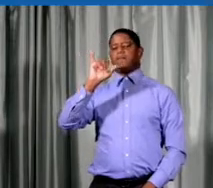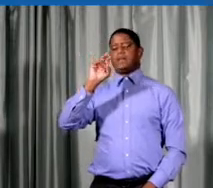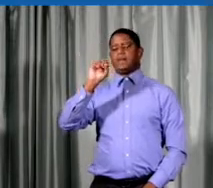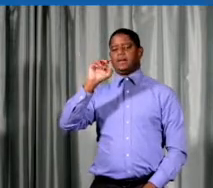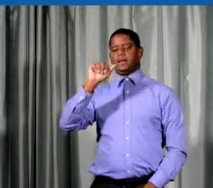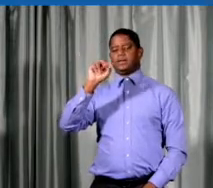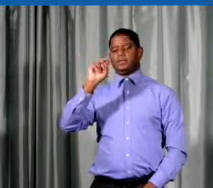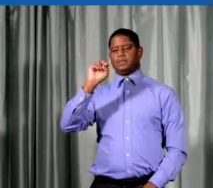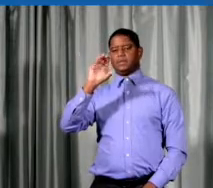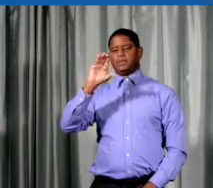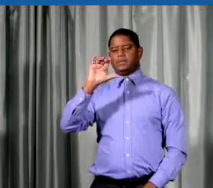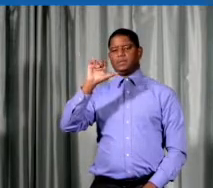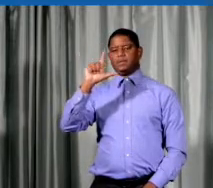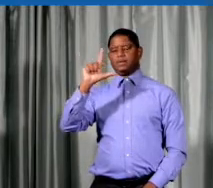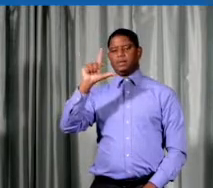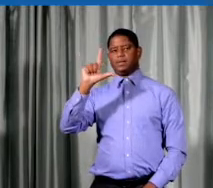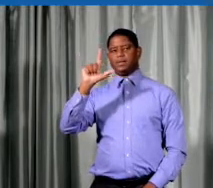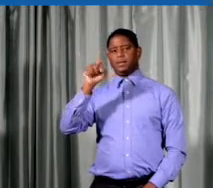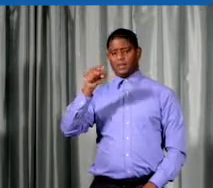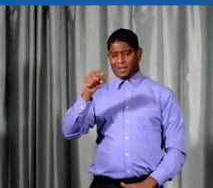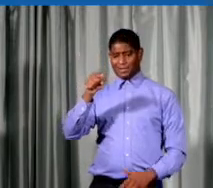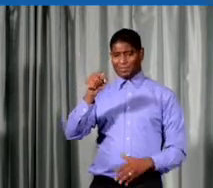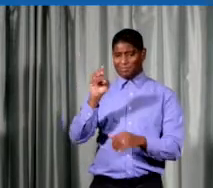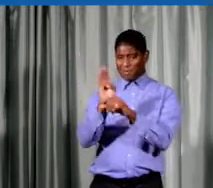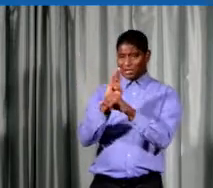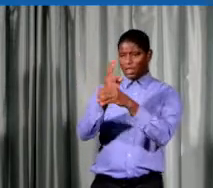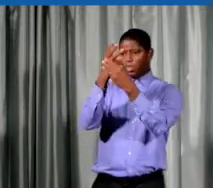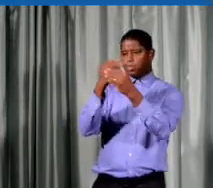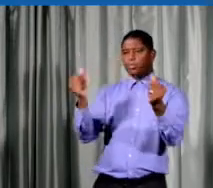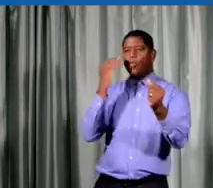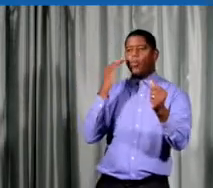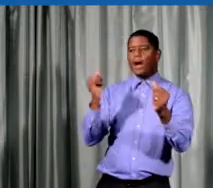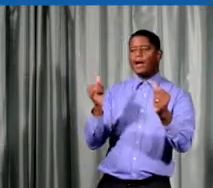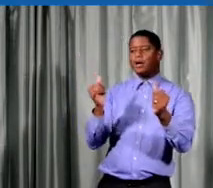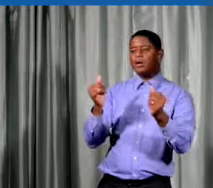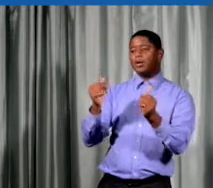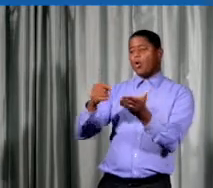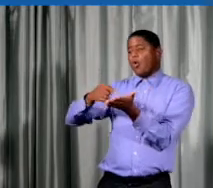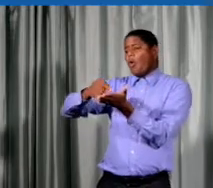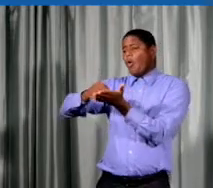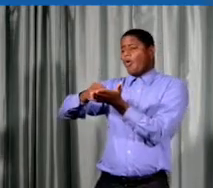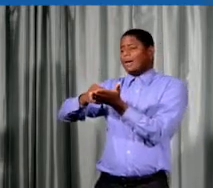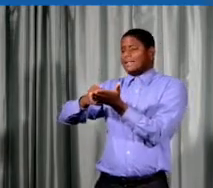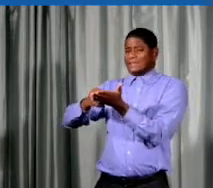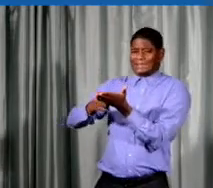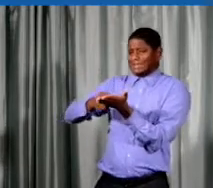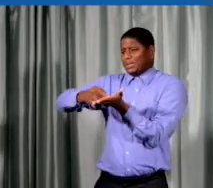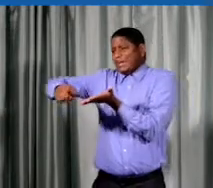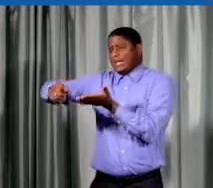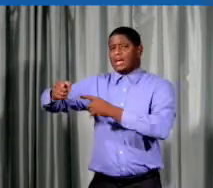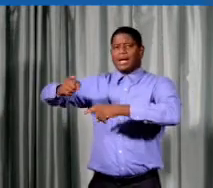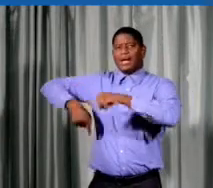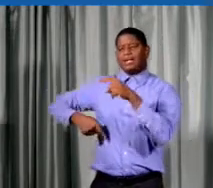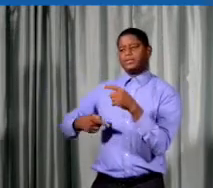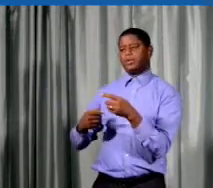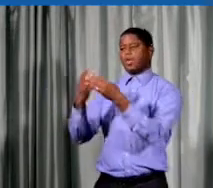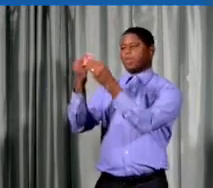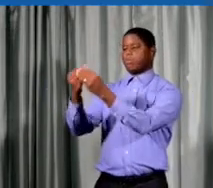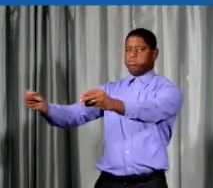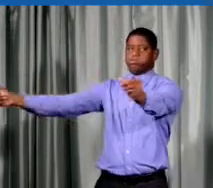us anymore. If you can't pay your debts, you're not going to be around. And if